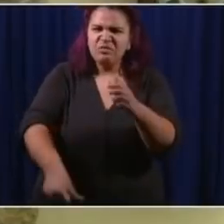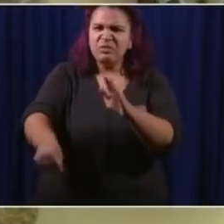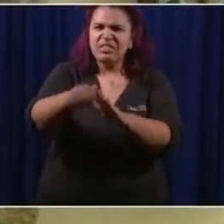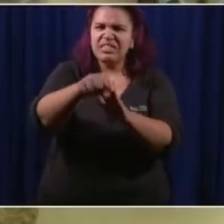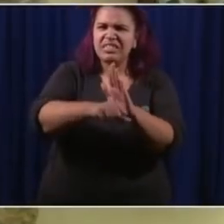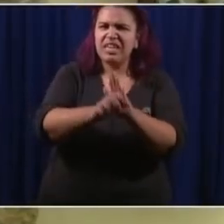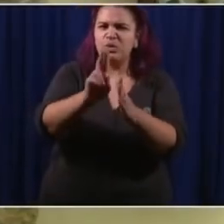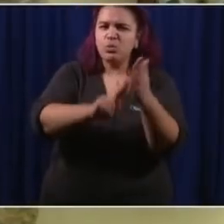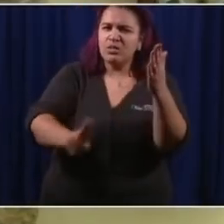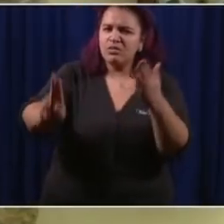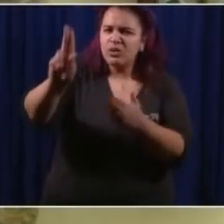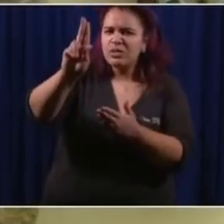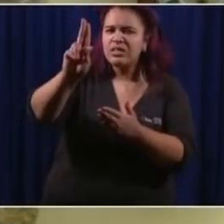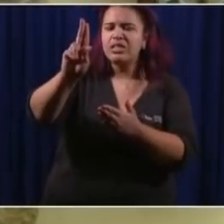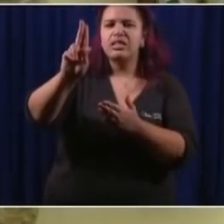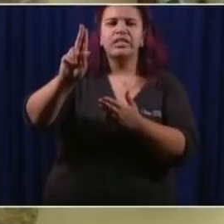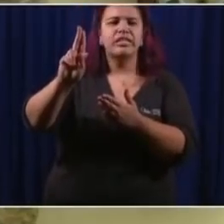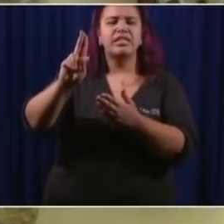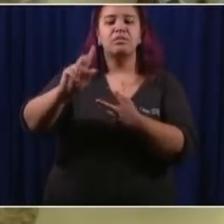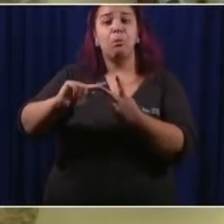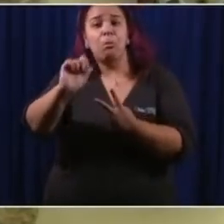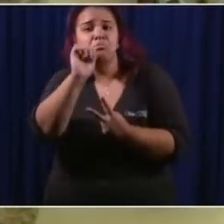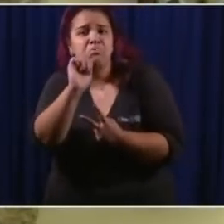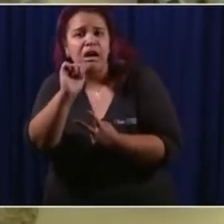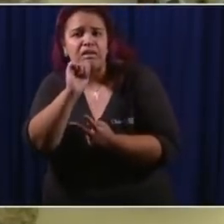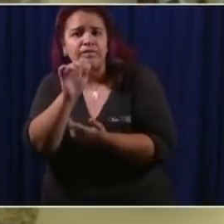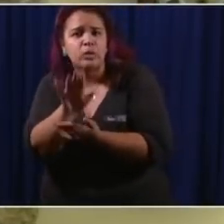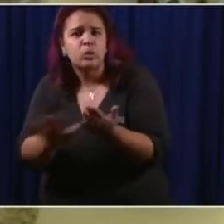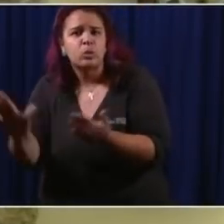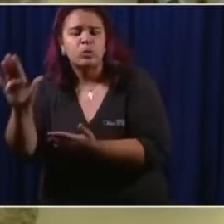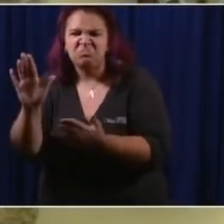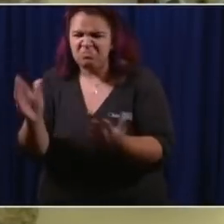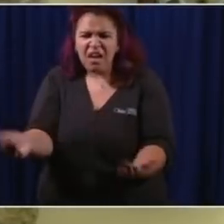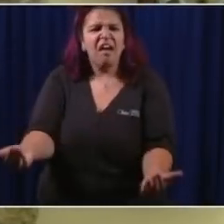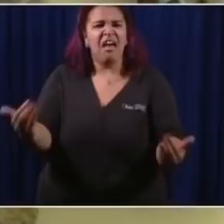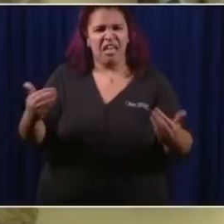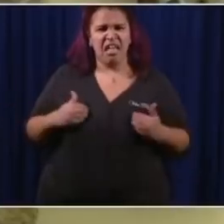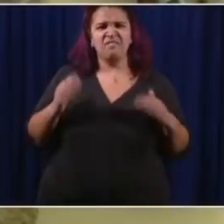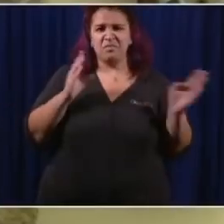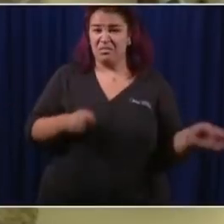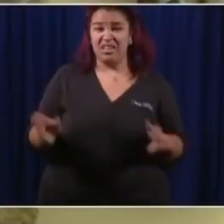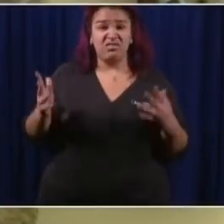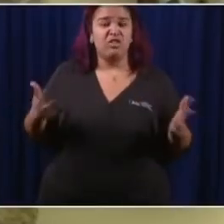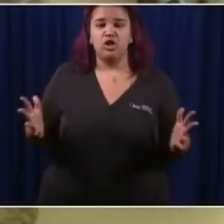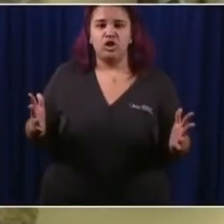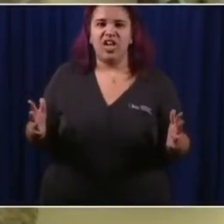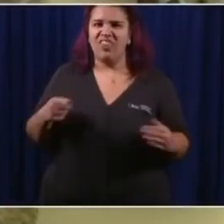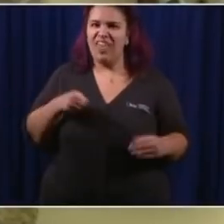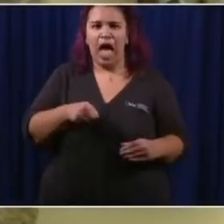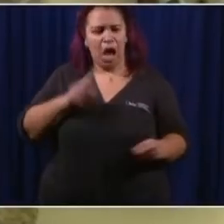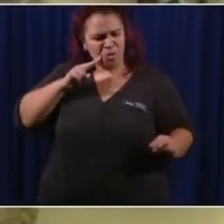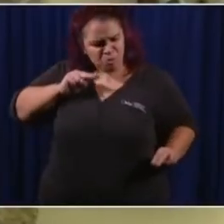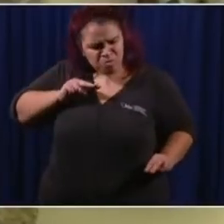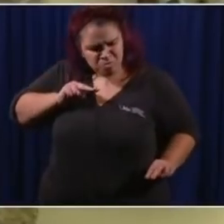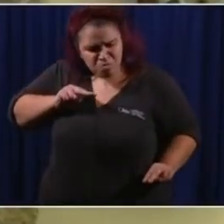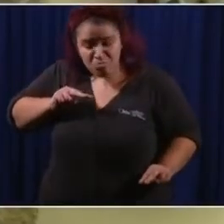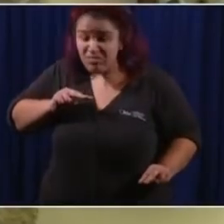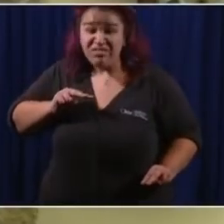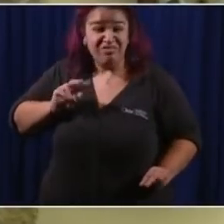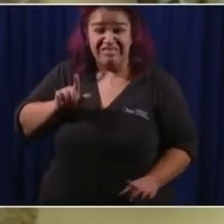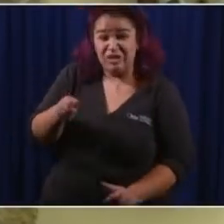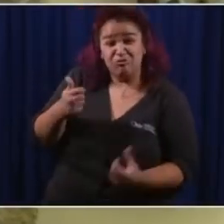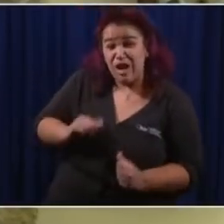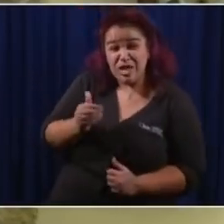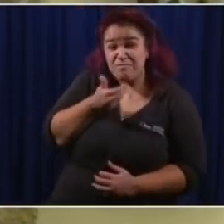confident, the private schools all have a plan. They're all on it. They're doing the best that they can, but